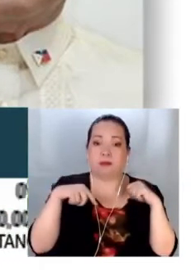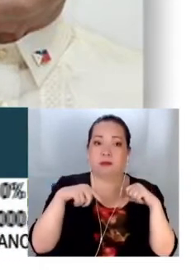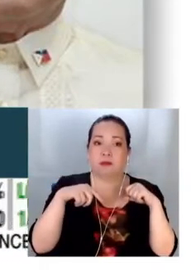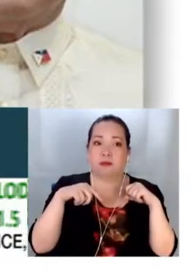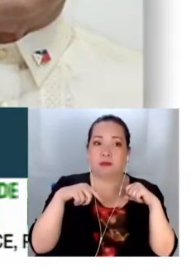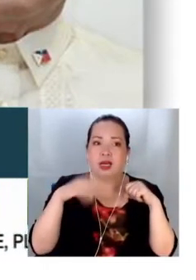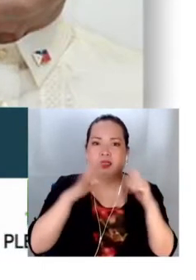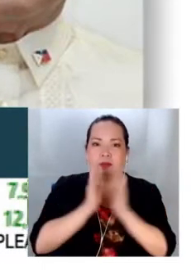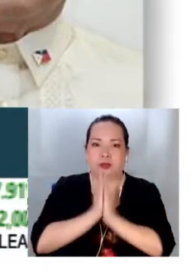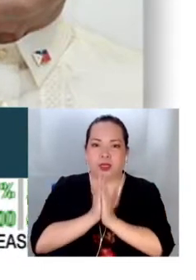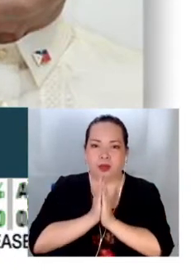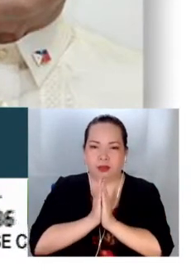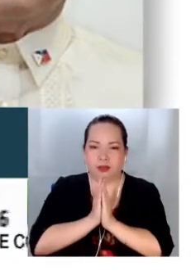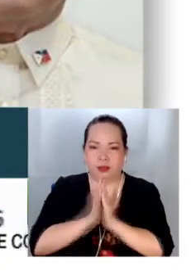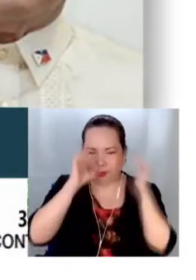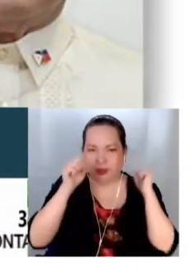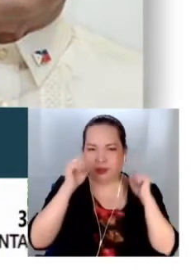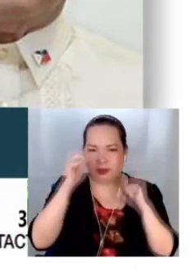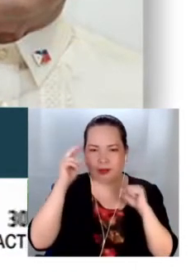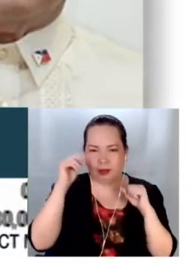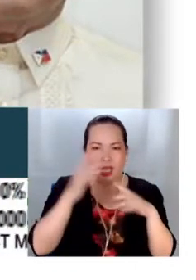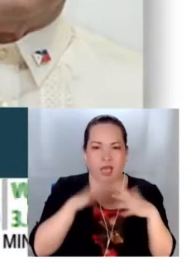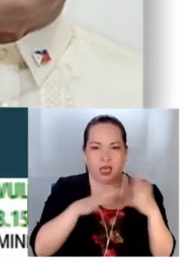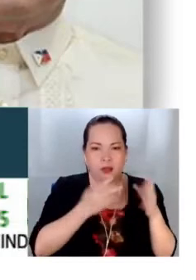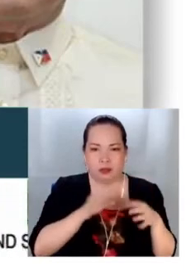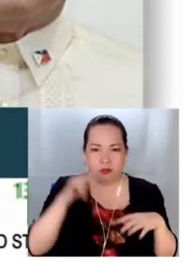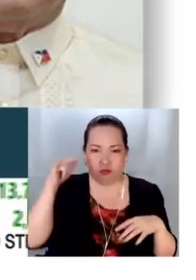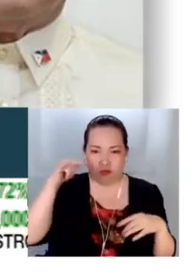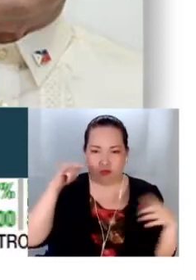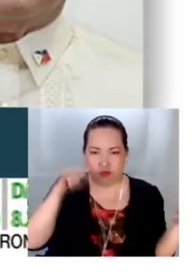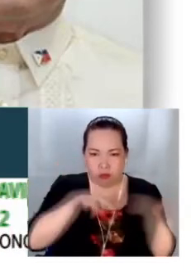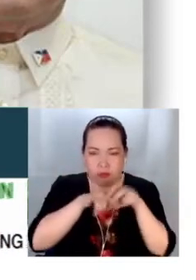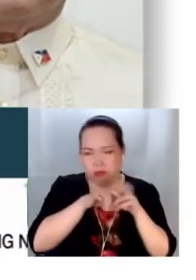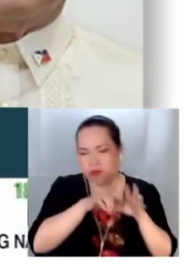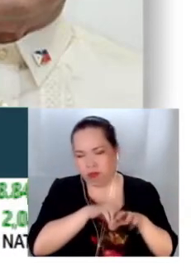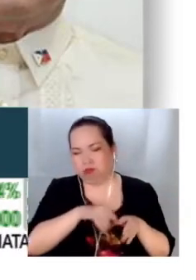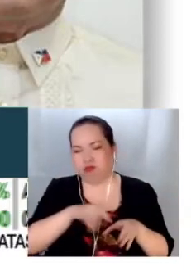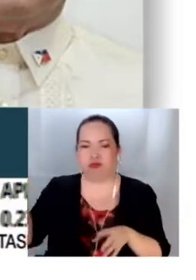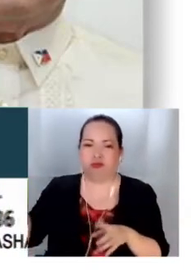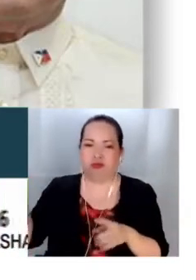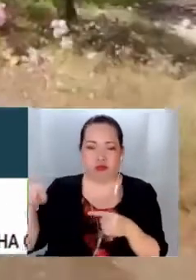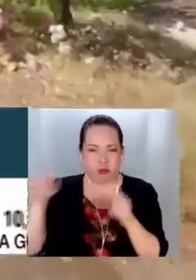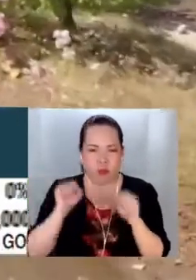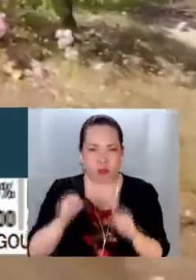So yun po ang minamonitor namin na para magkawa po kaming kaukulang pamamaraan.